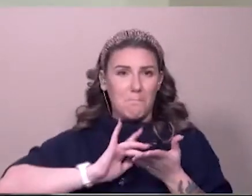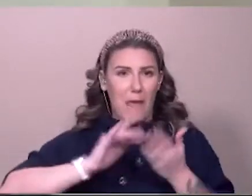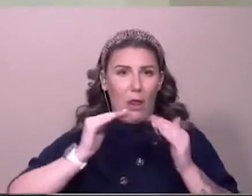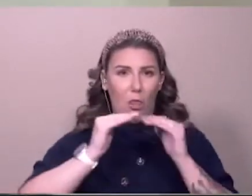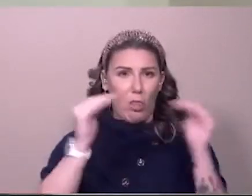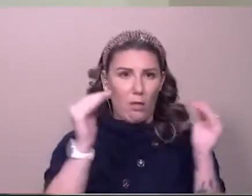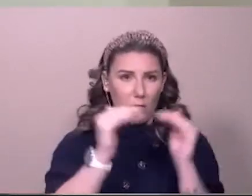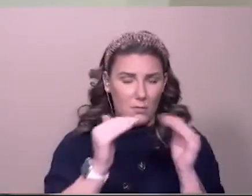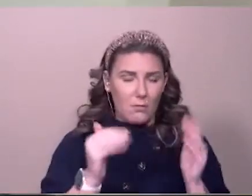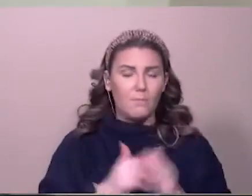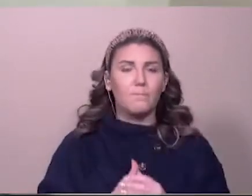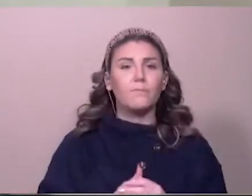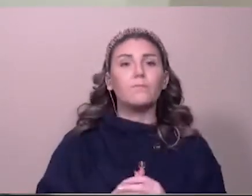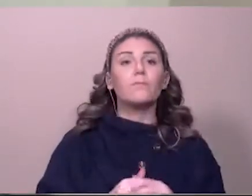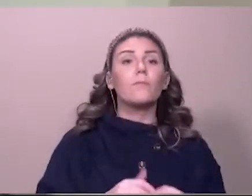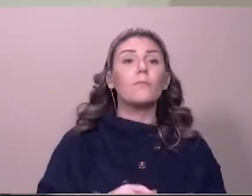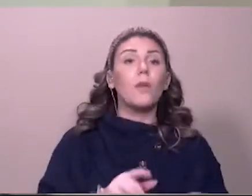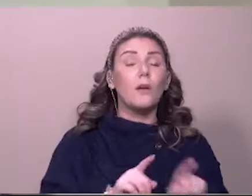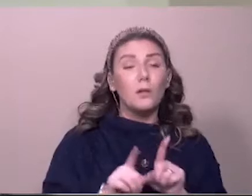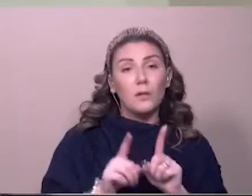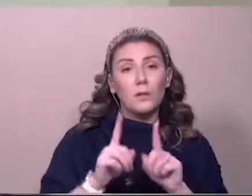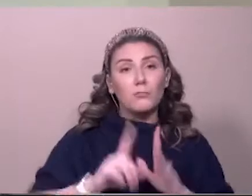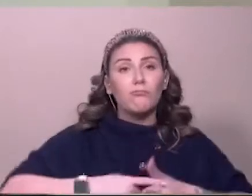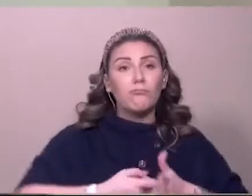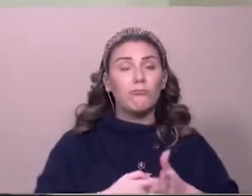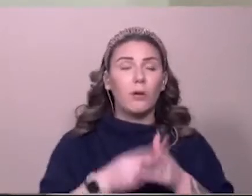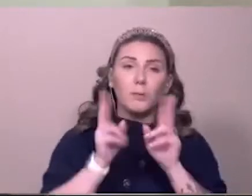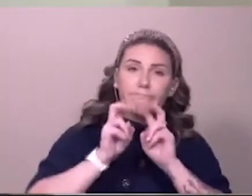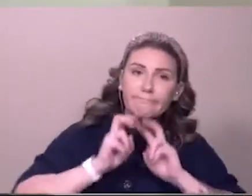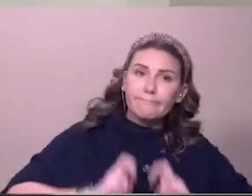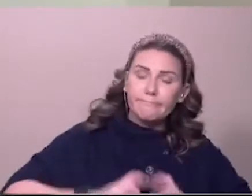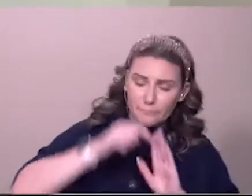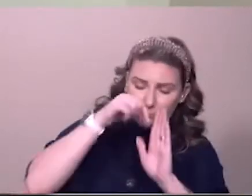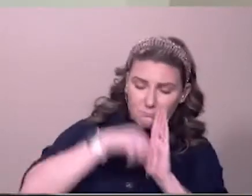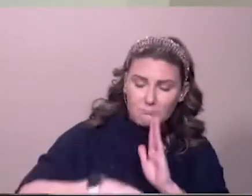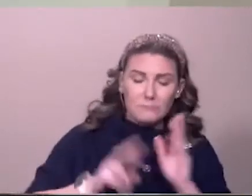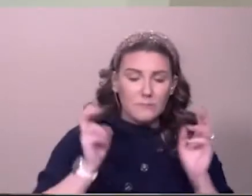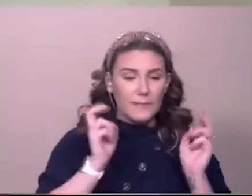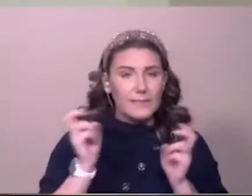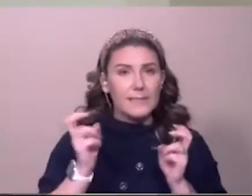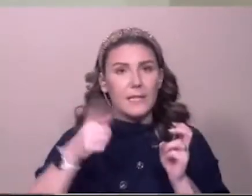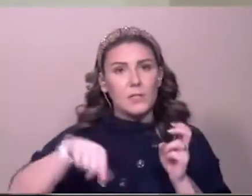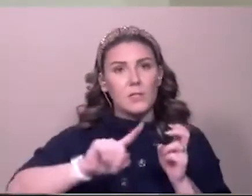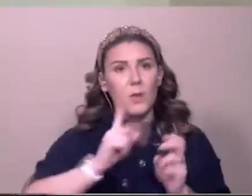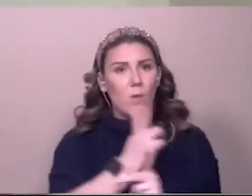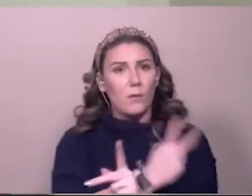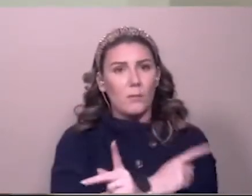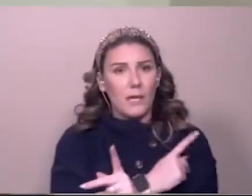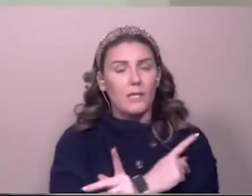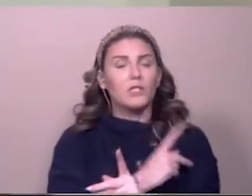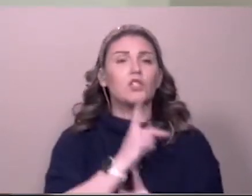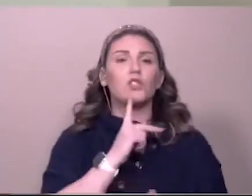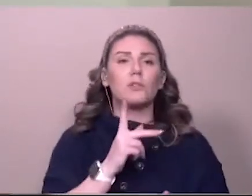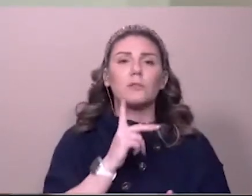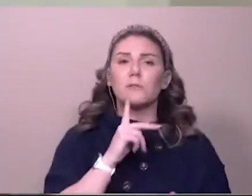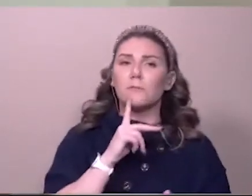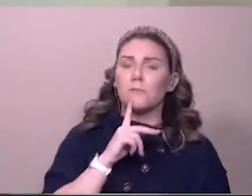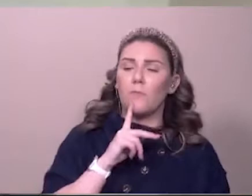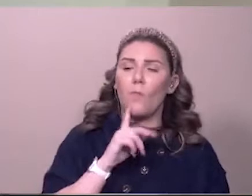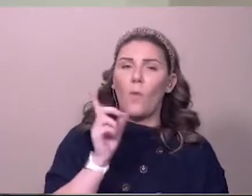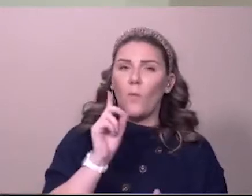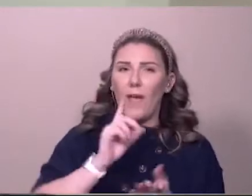are starting to really assess the status of those patients who are on the medical